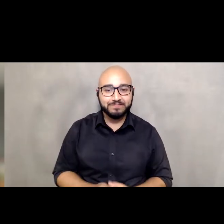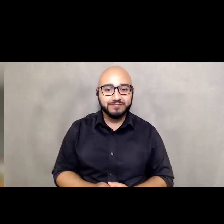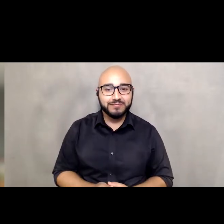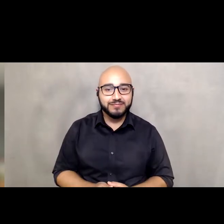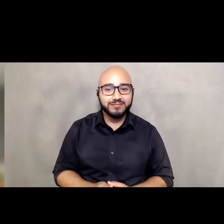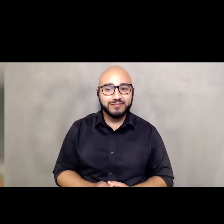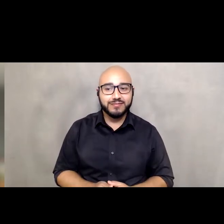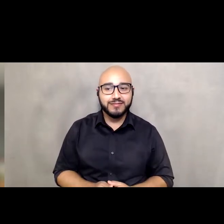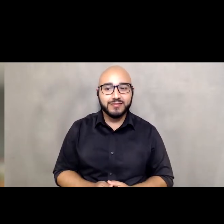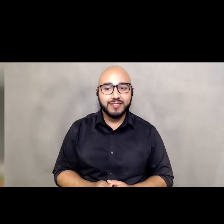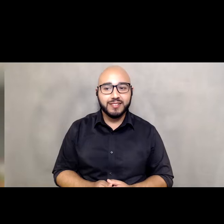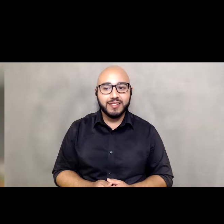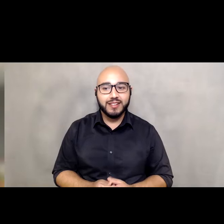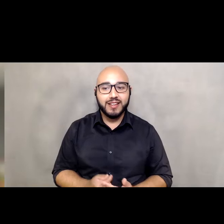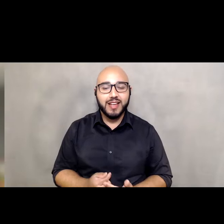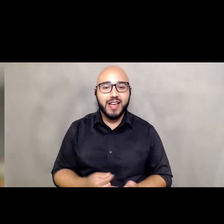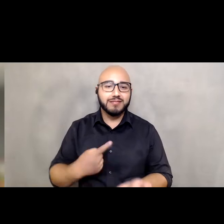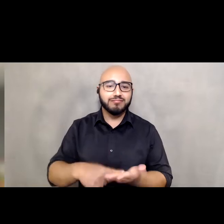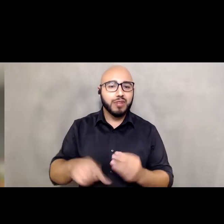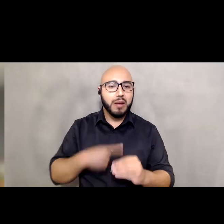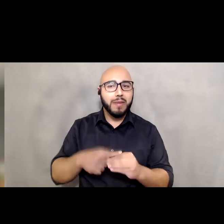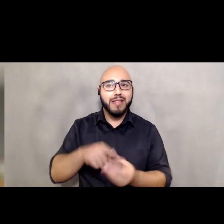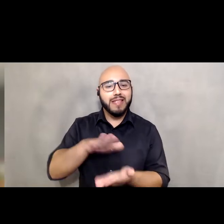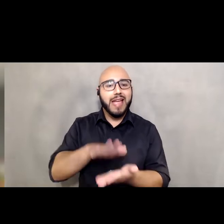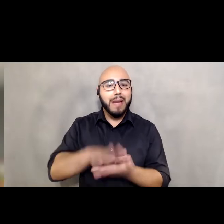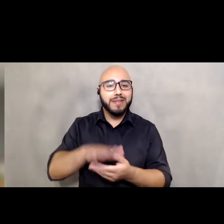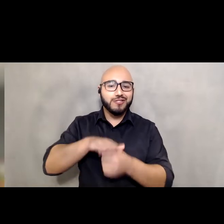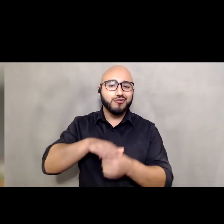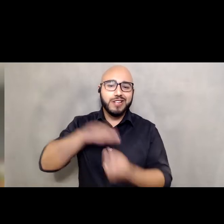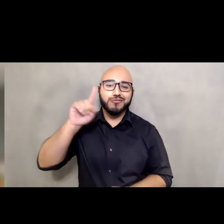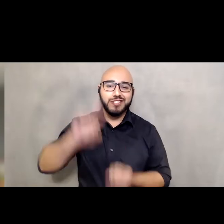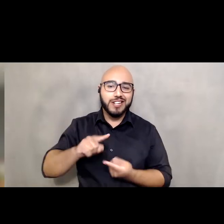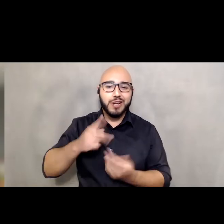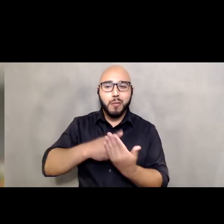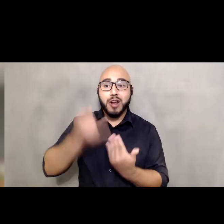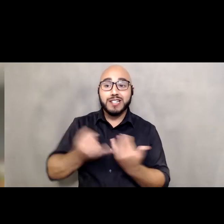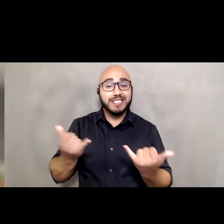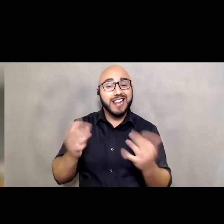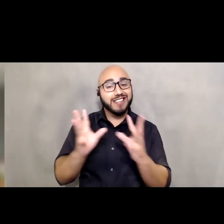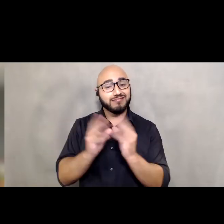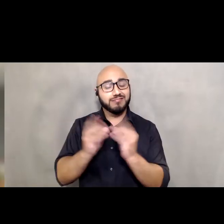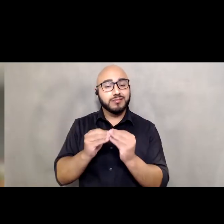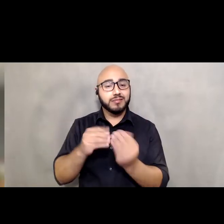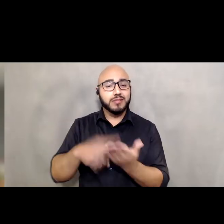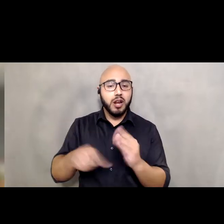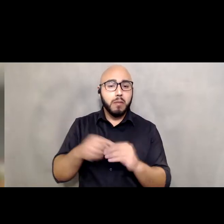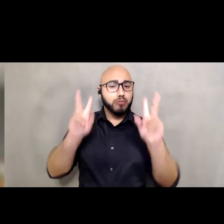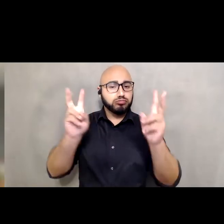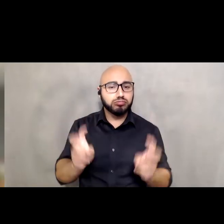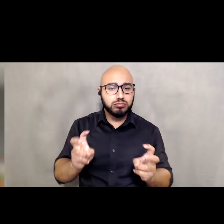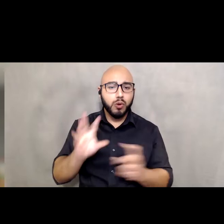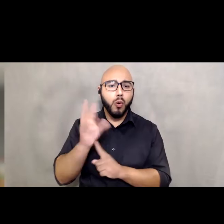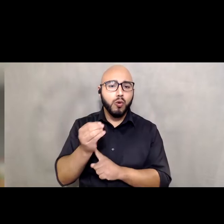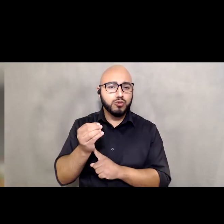you to the Campus Stress Reduction Project. Today's webinar will cover cultural components of stress and